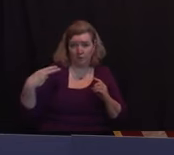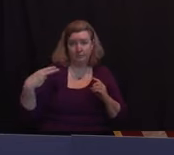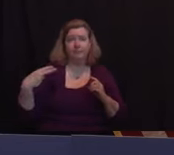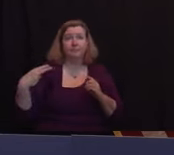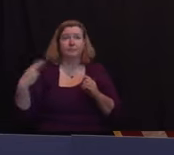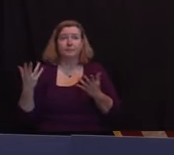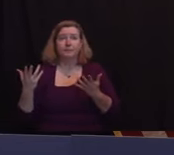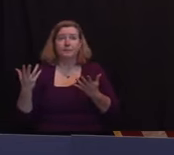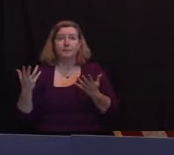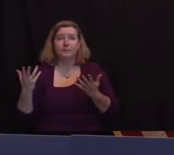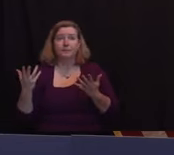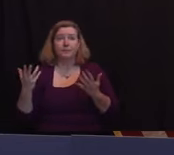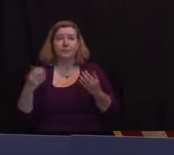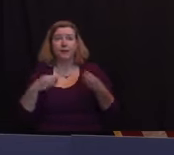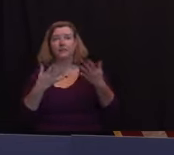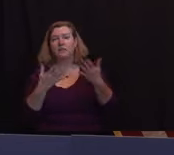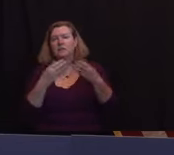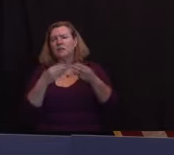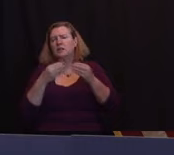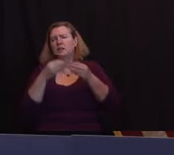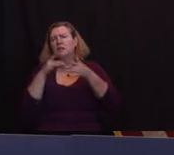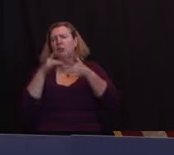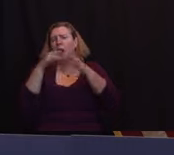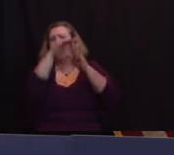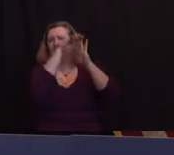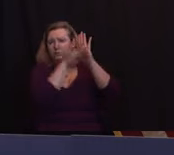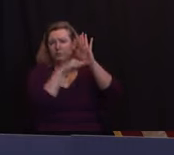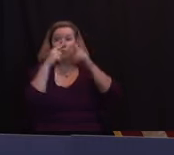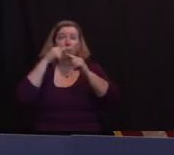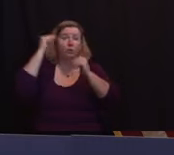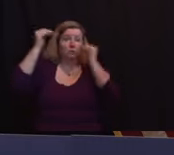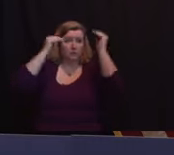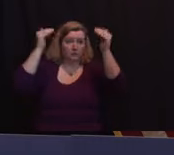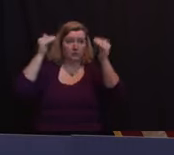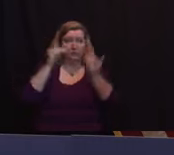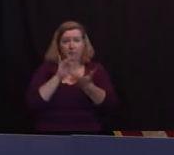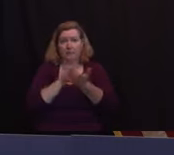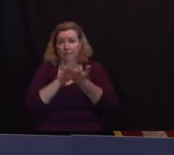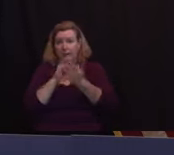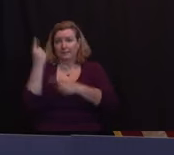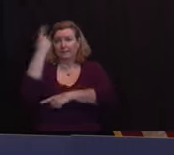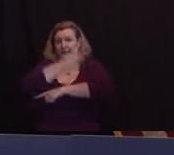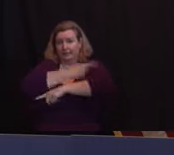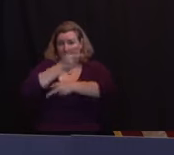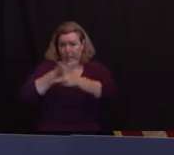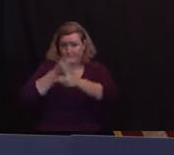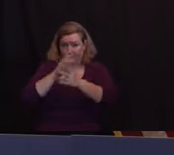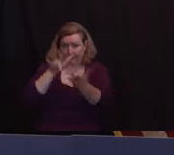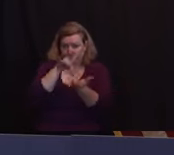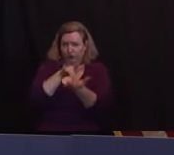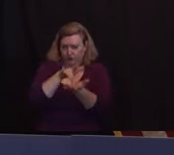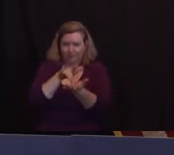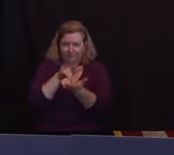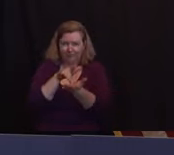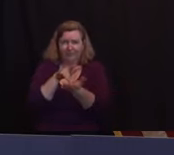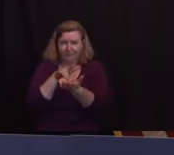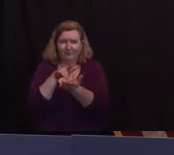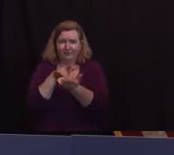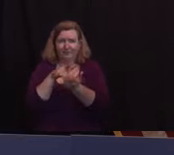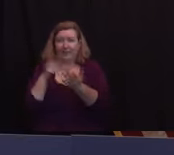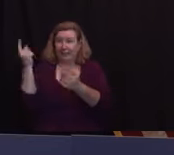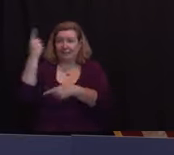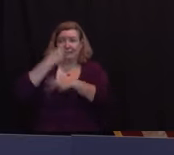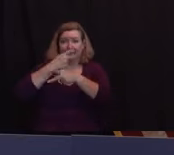adult medical daycare centers so that they can reopen safely. Given that these facilities serve vulnerable